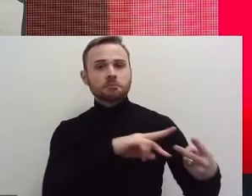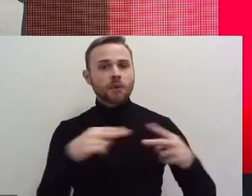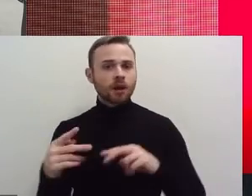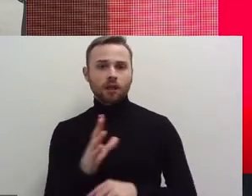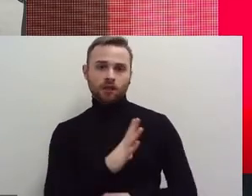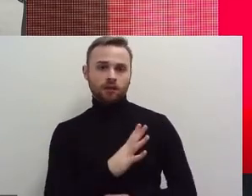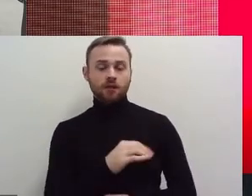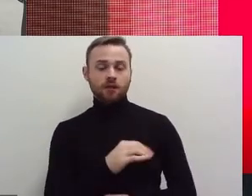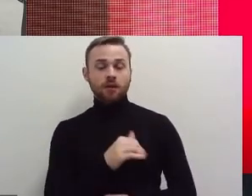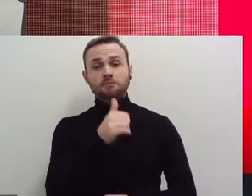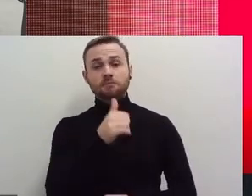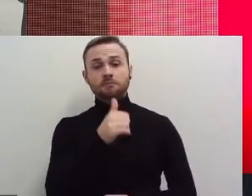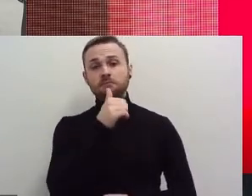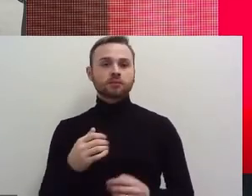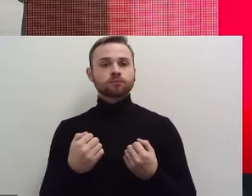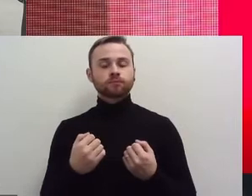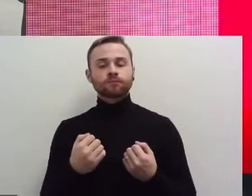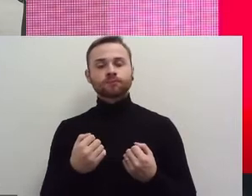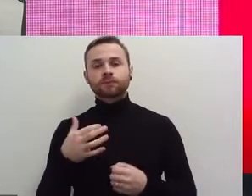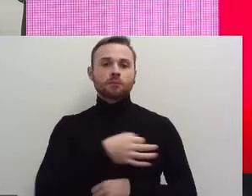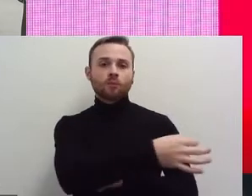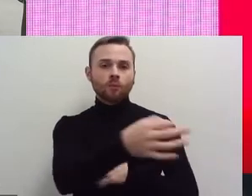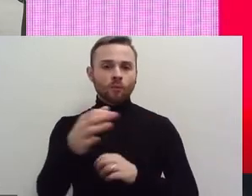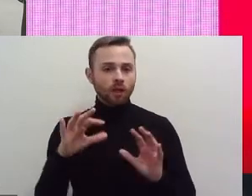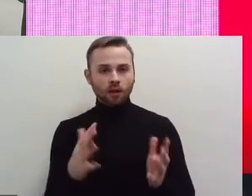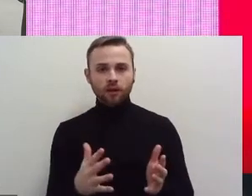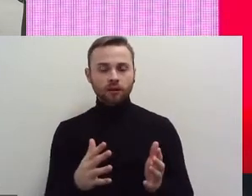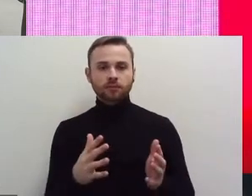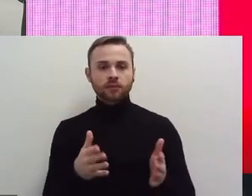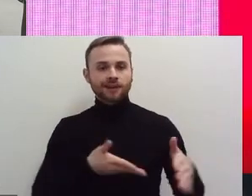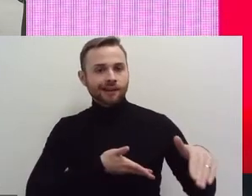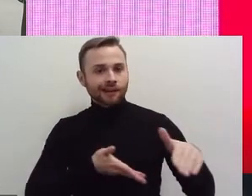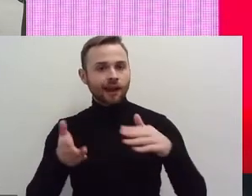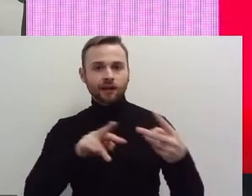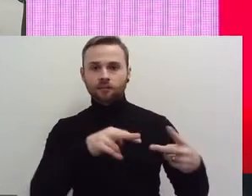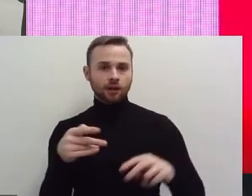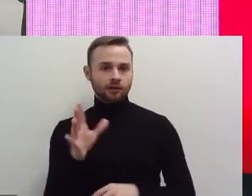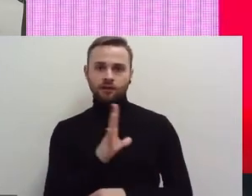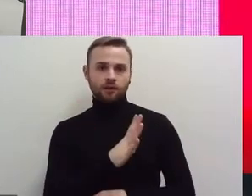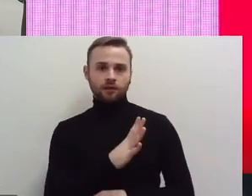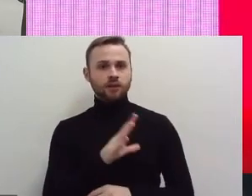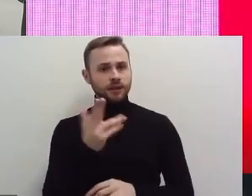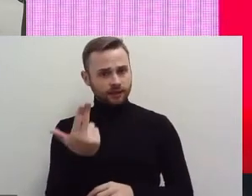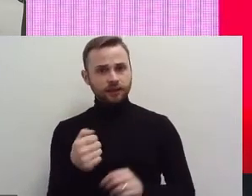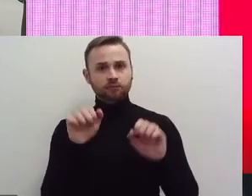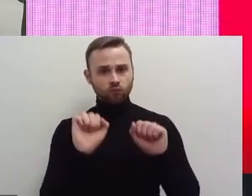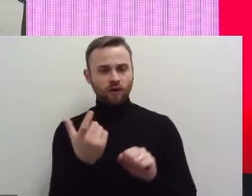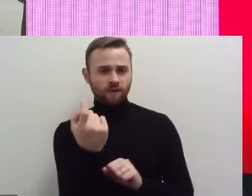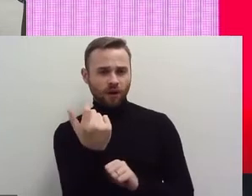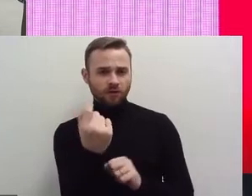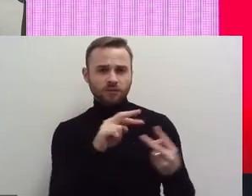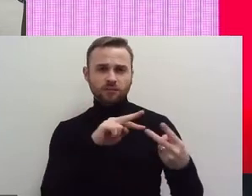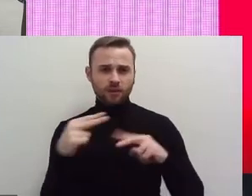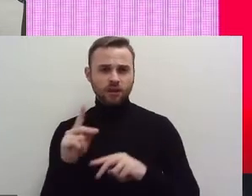think that what we could do then, what has been also mentioned already, is actually to move